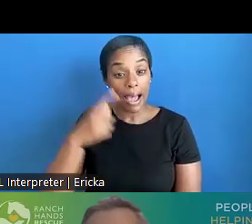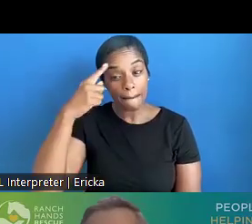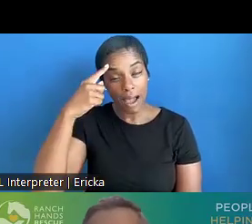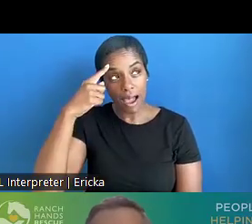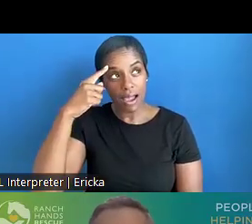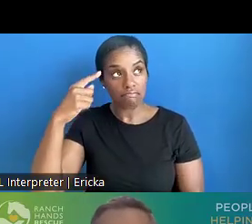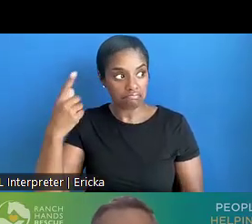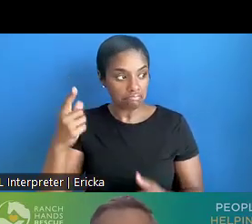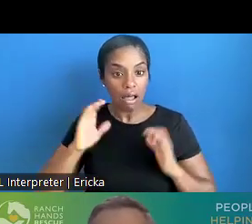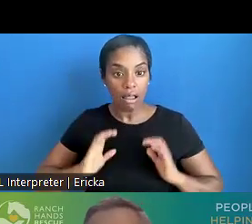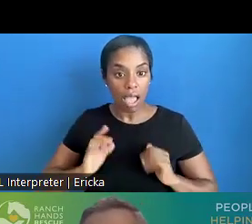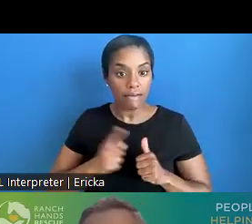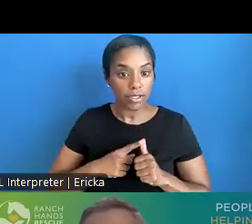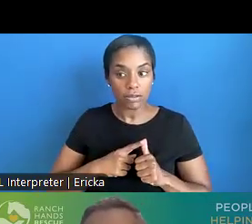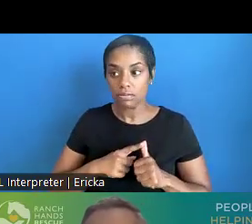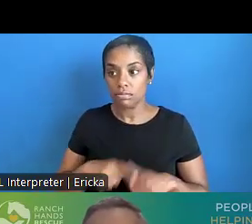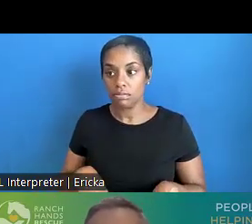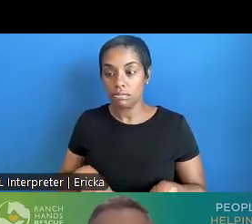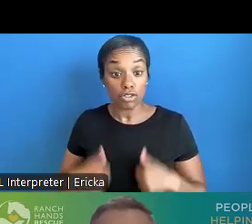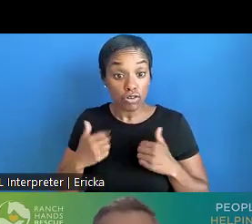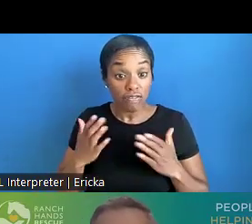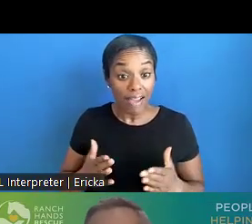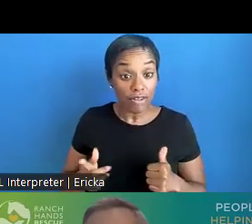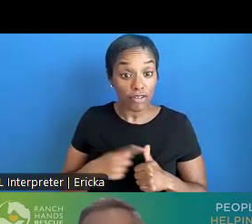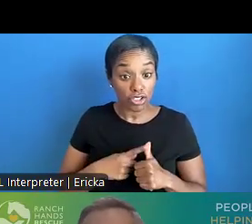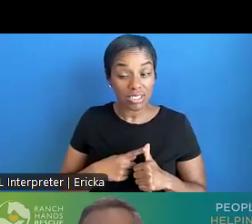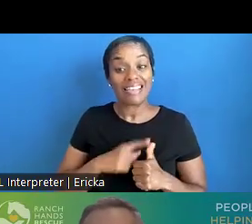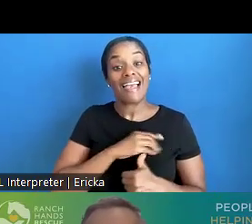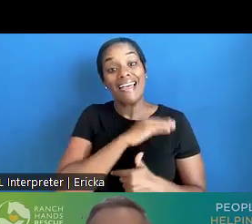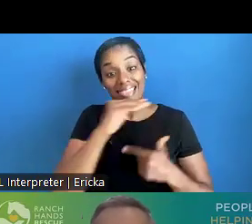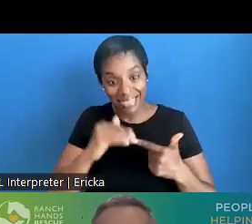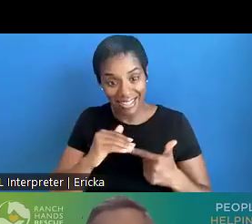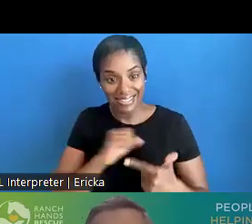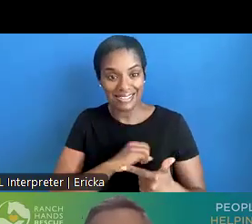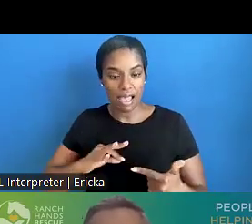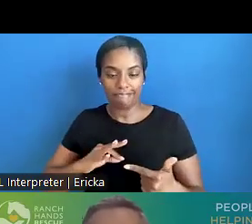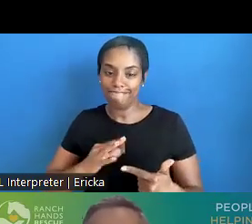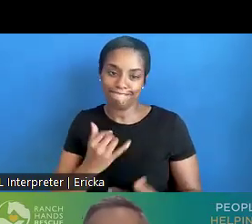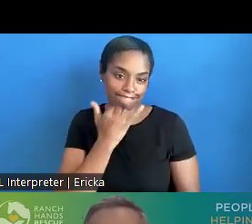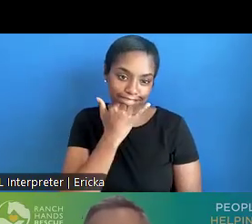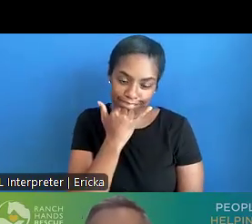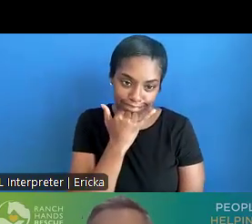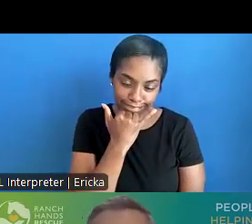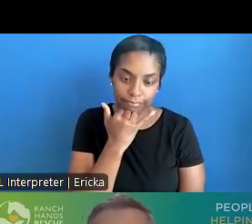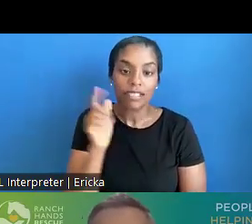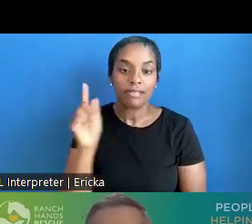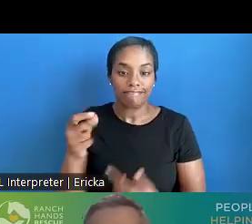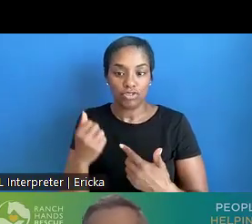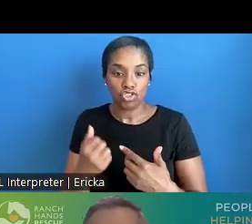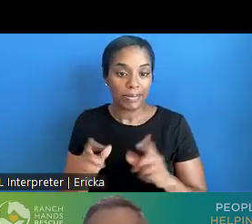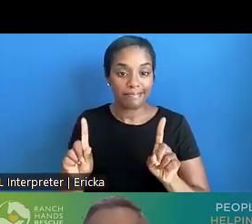first, survivors first, and then staff. Well, I was wrong. It should be one to